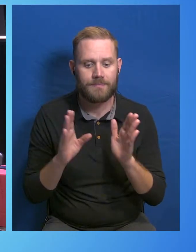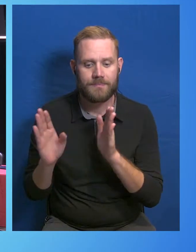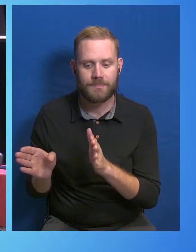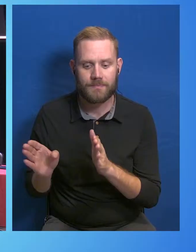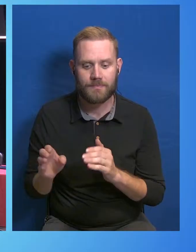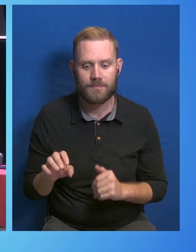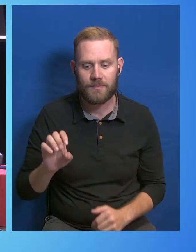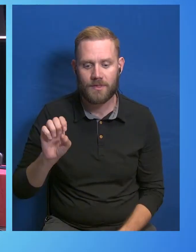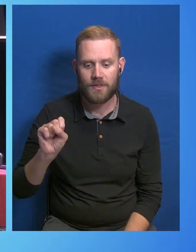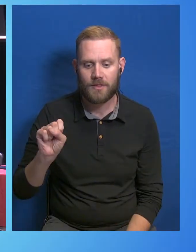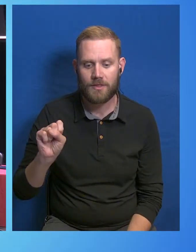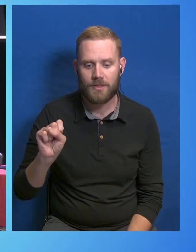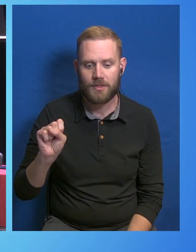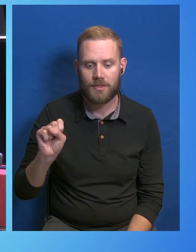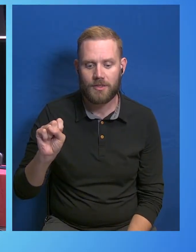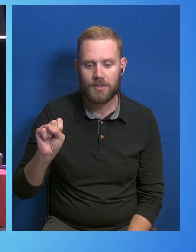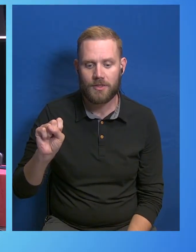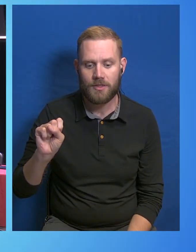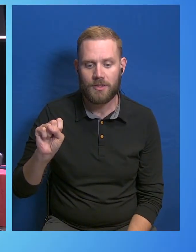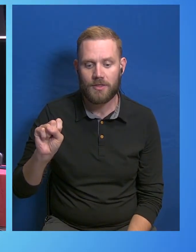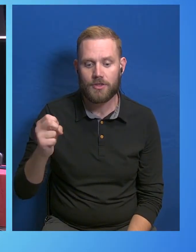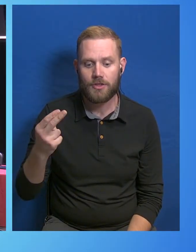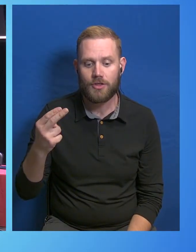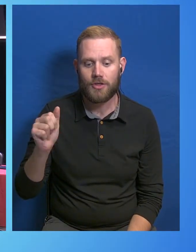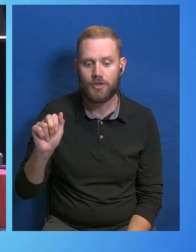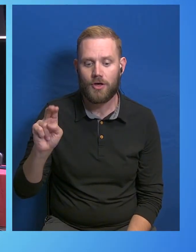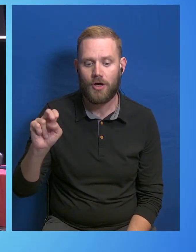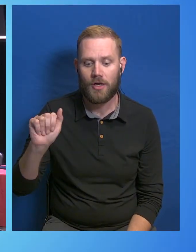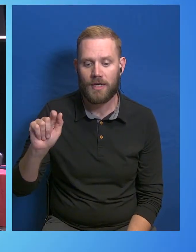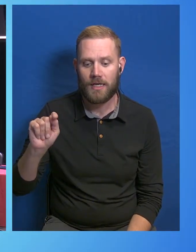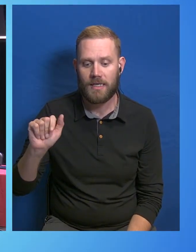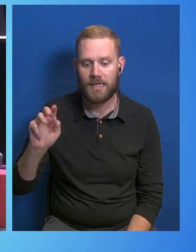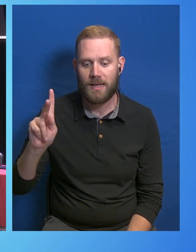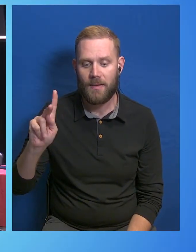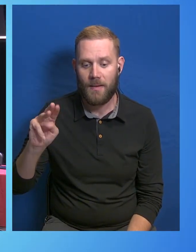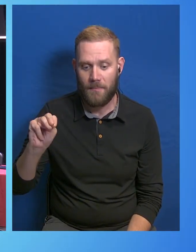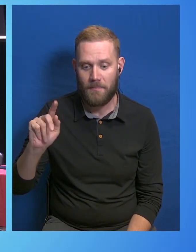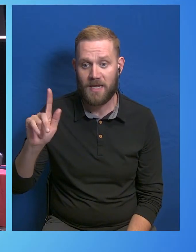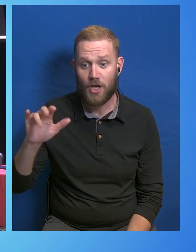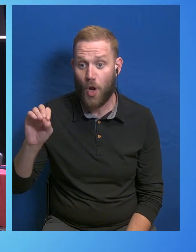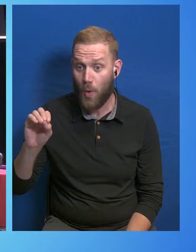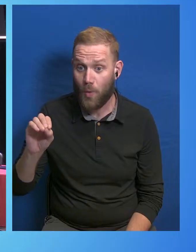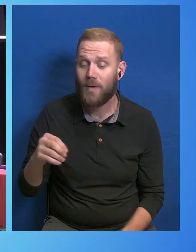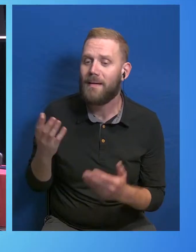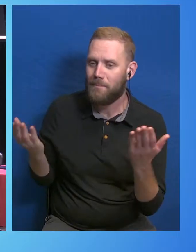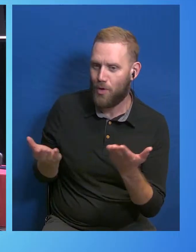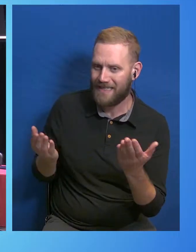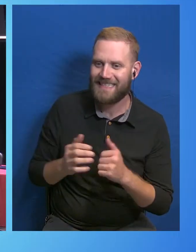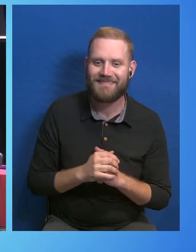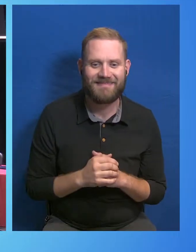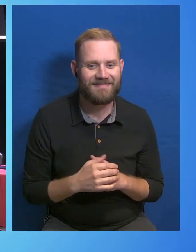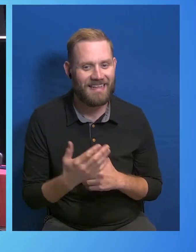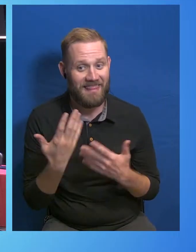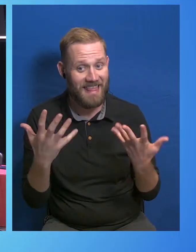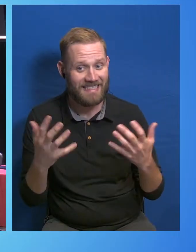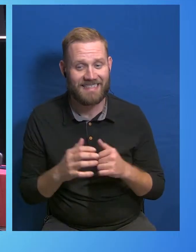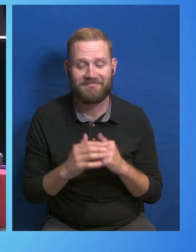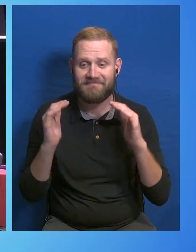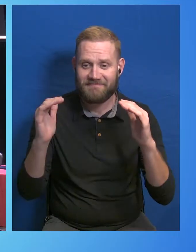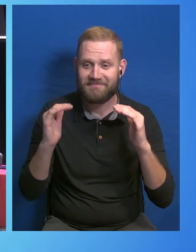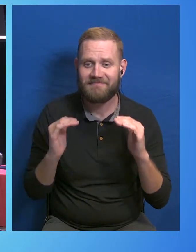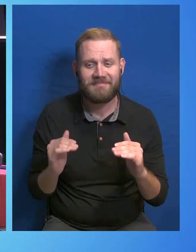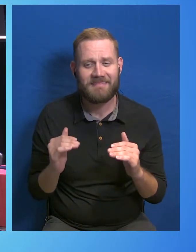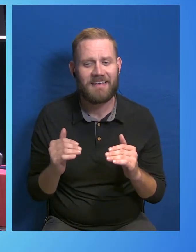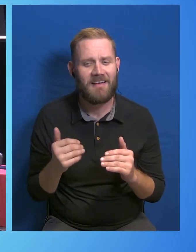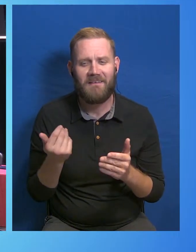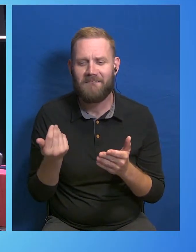Shauna Tamaiko? I'm present. Excellent, thank you. That's it. Thank you. Just a